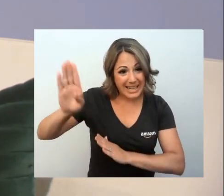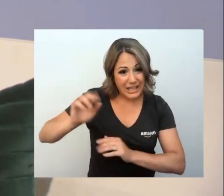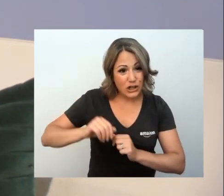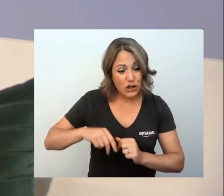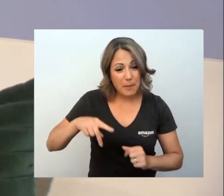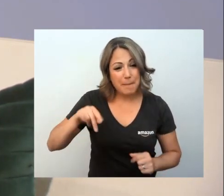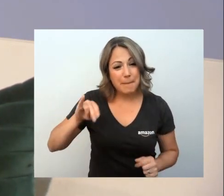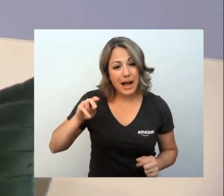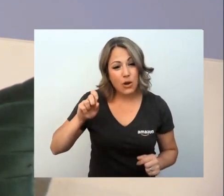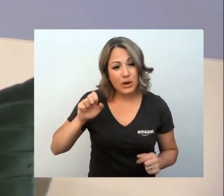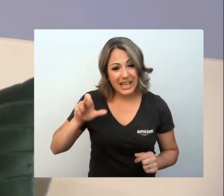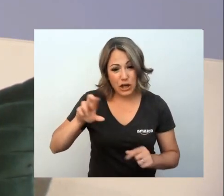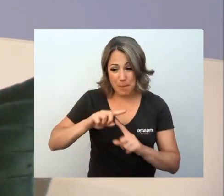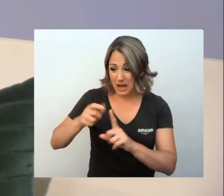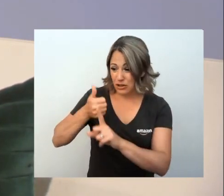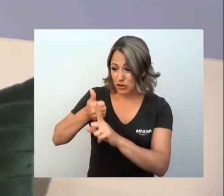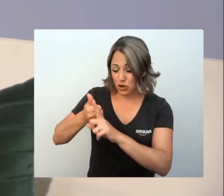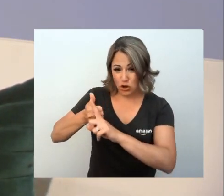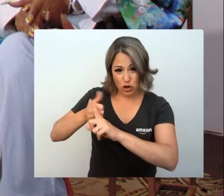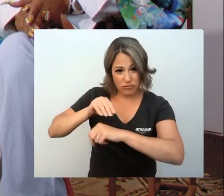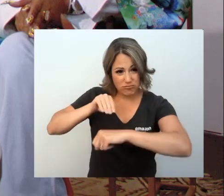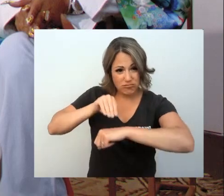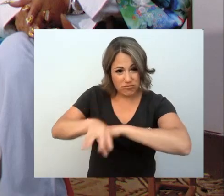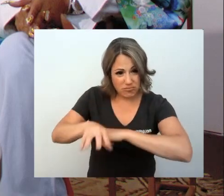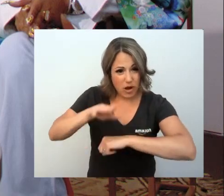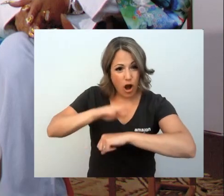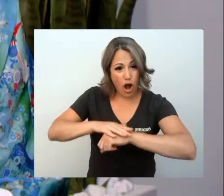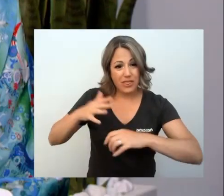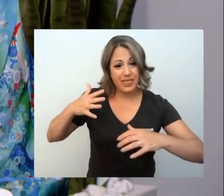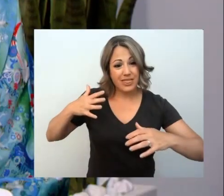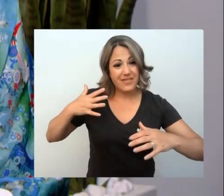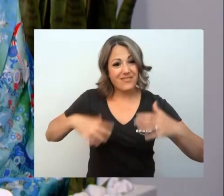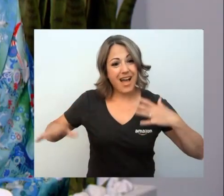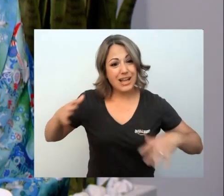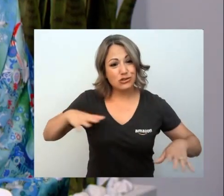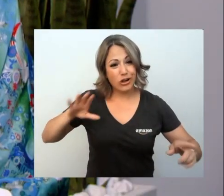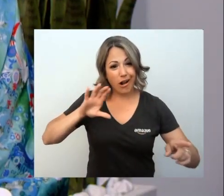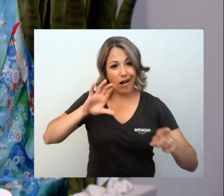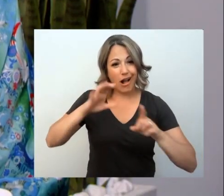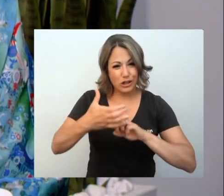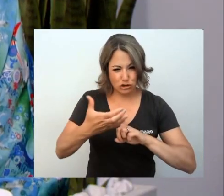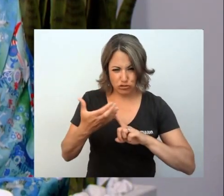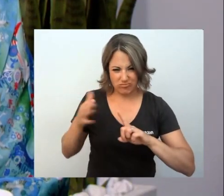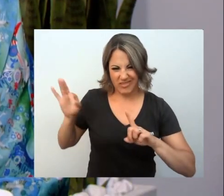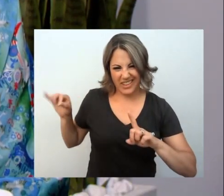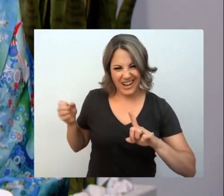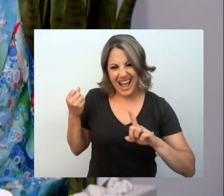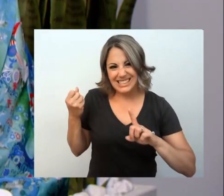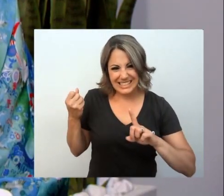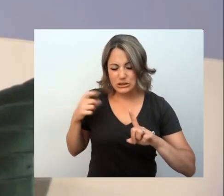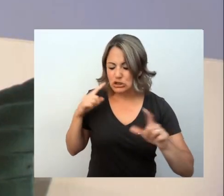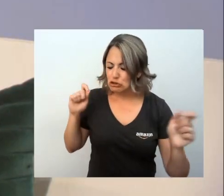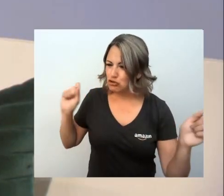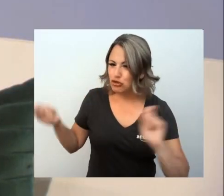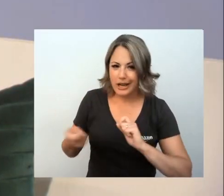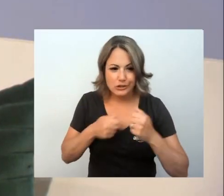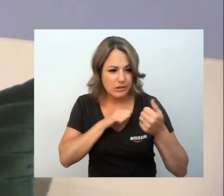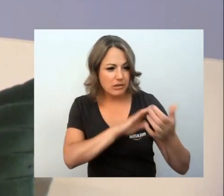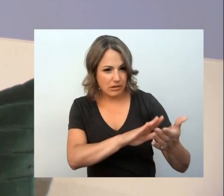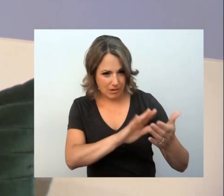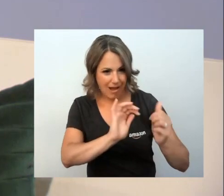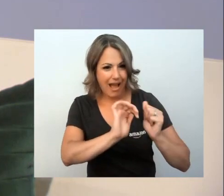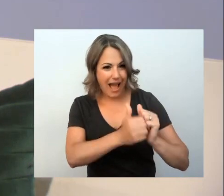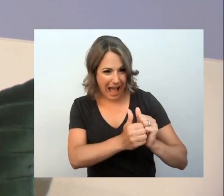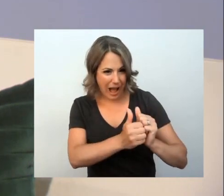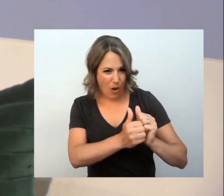did for the fashion culture in the 90s literally changed the game for how fashion was conducted in the